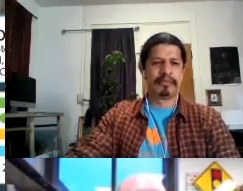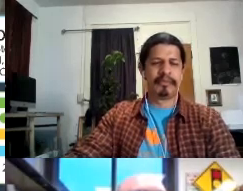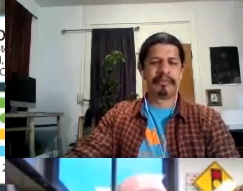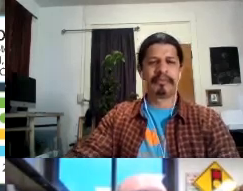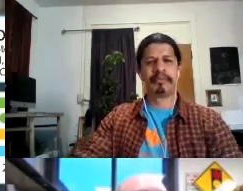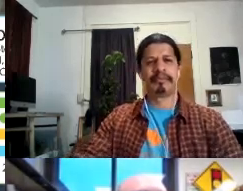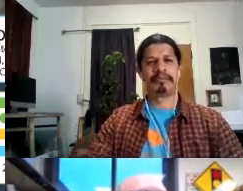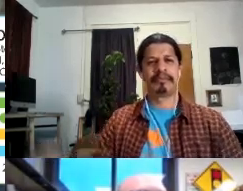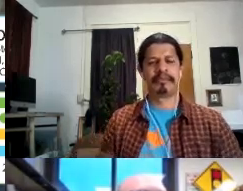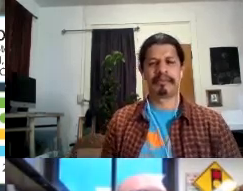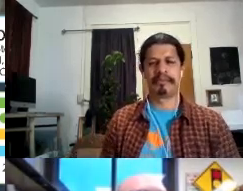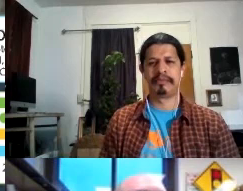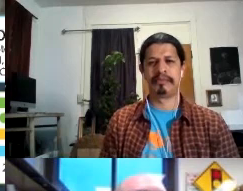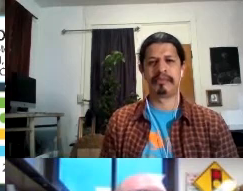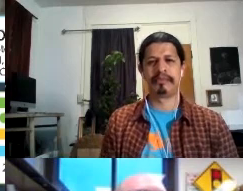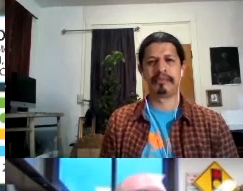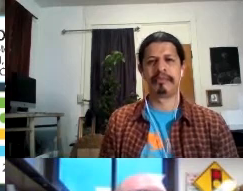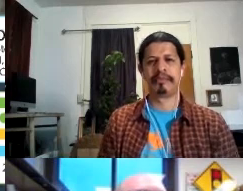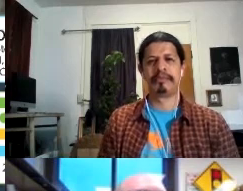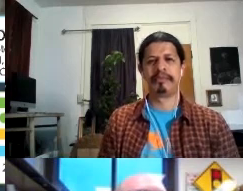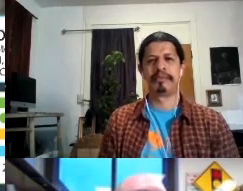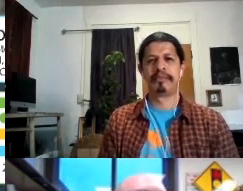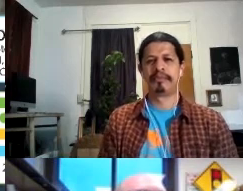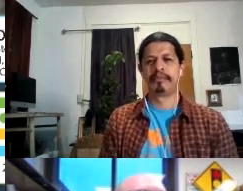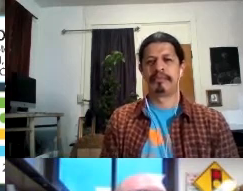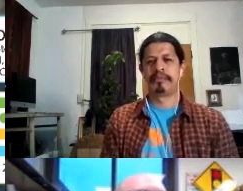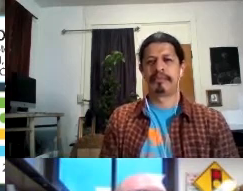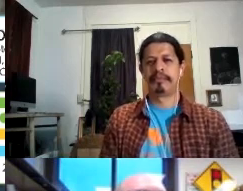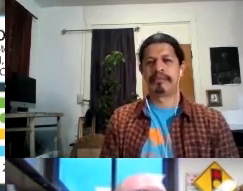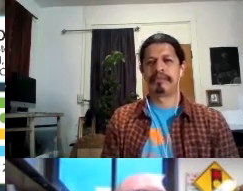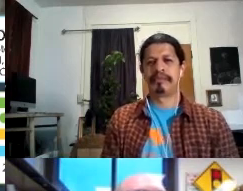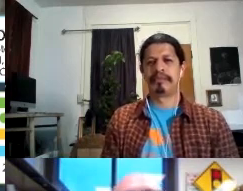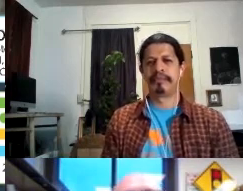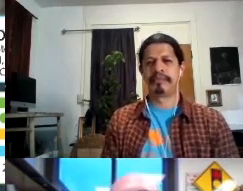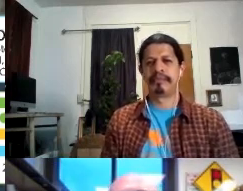can the Brighton Road residents who rely on this parking do so comfortably?